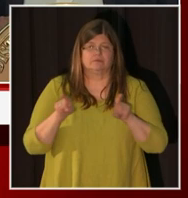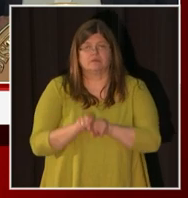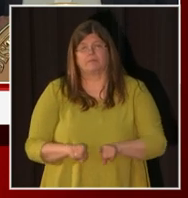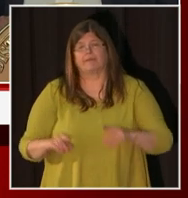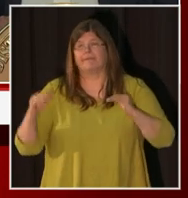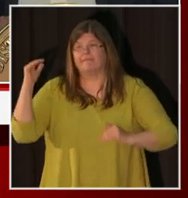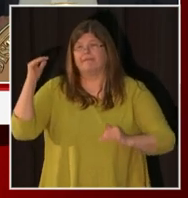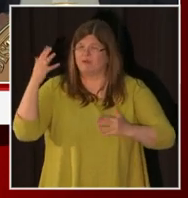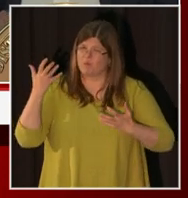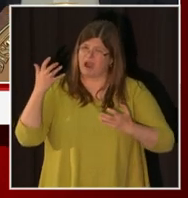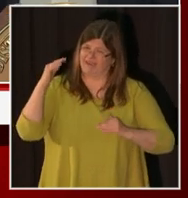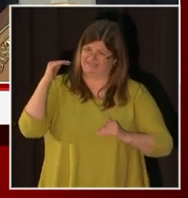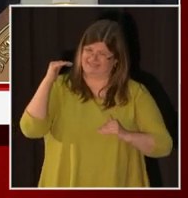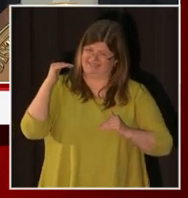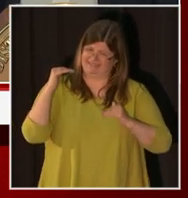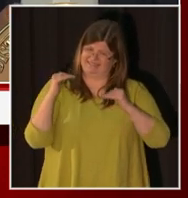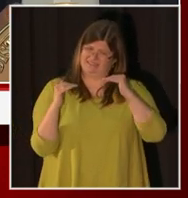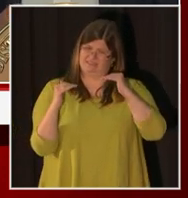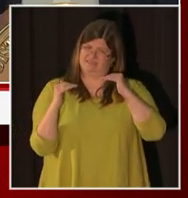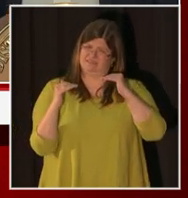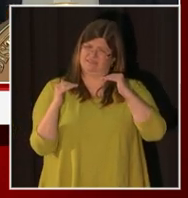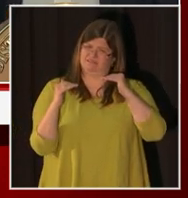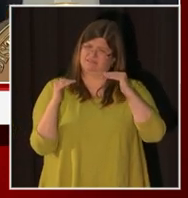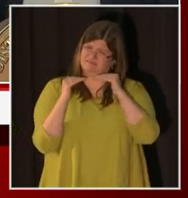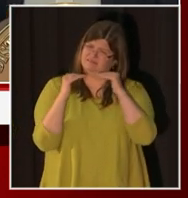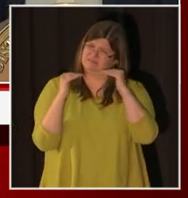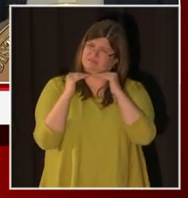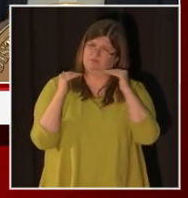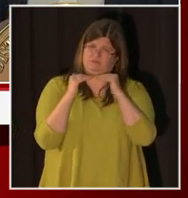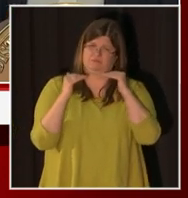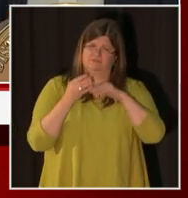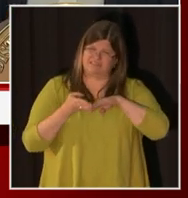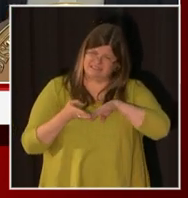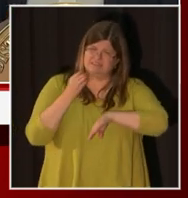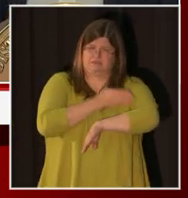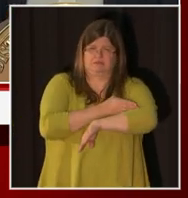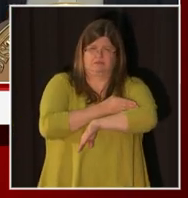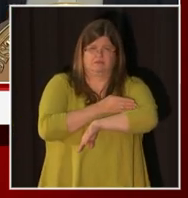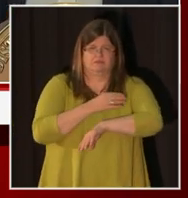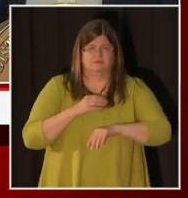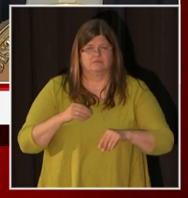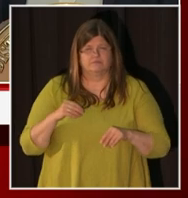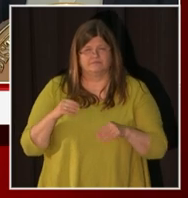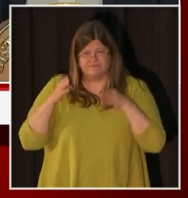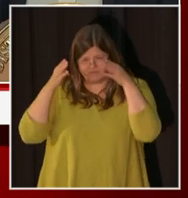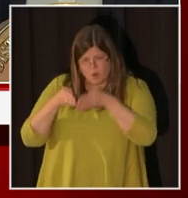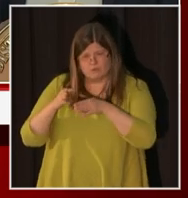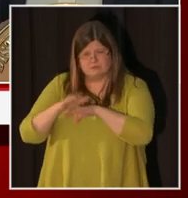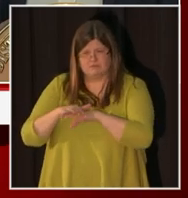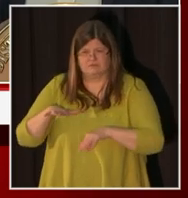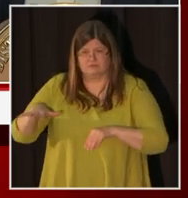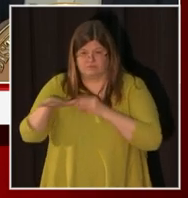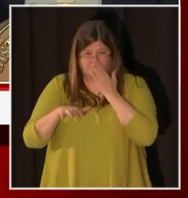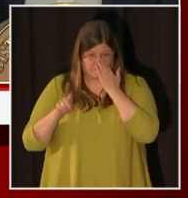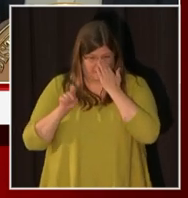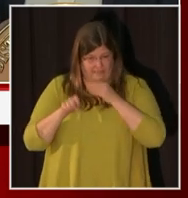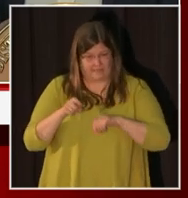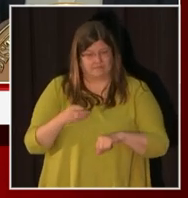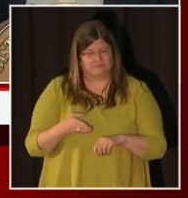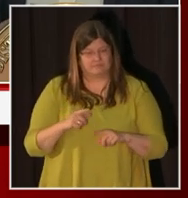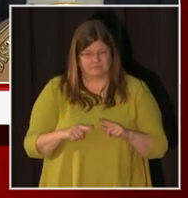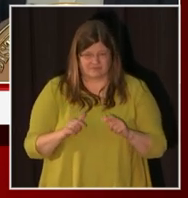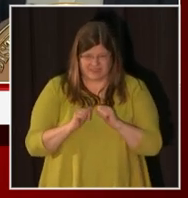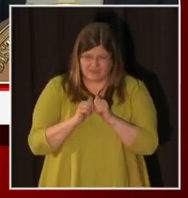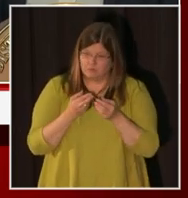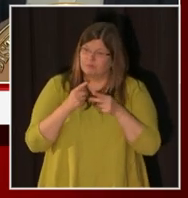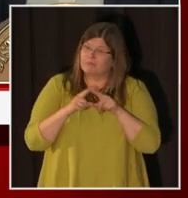to do and be better than before. So we're going to have to do better with limited resources, but we